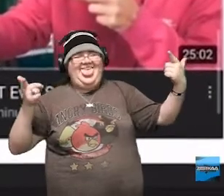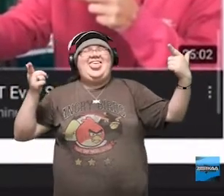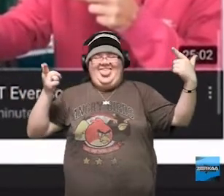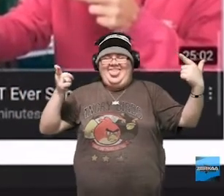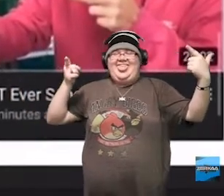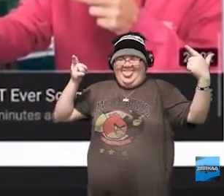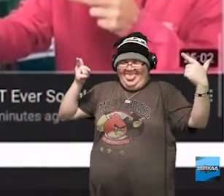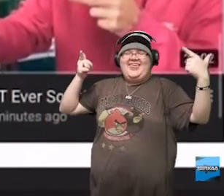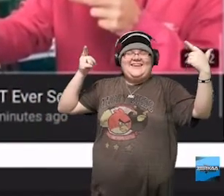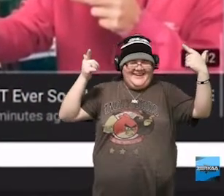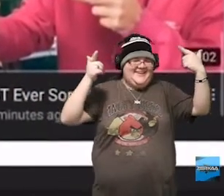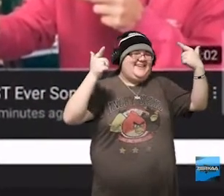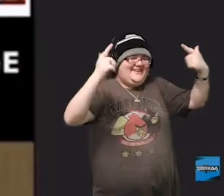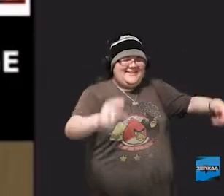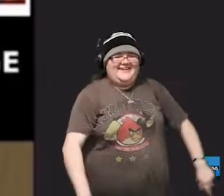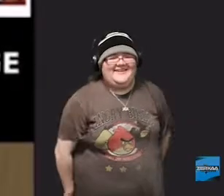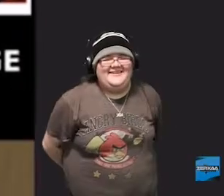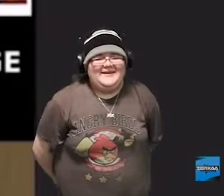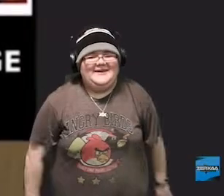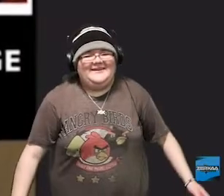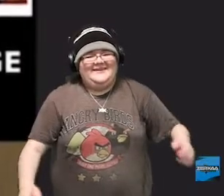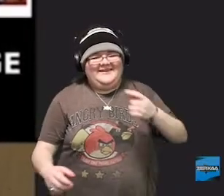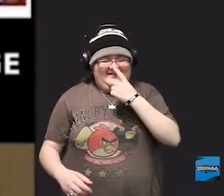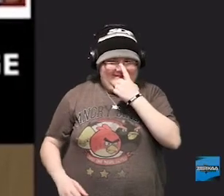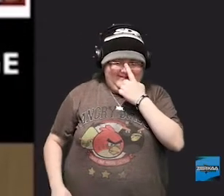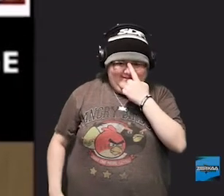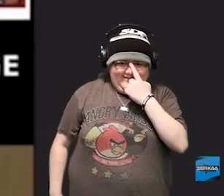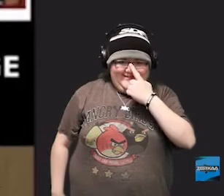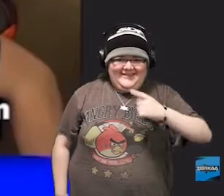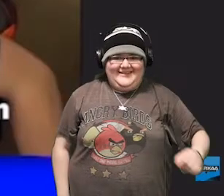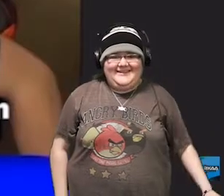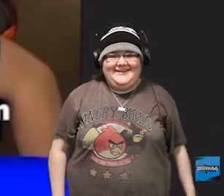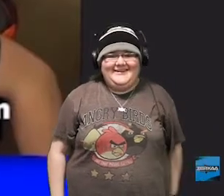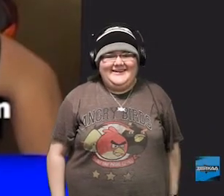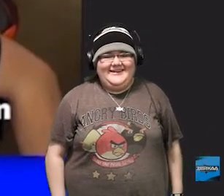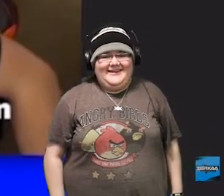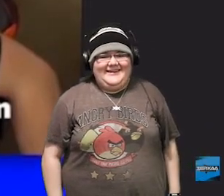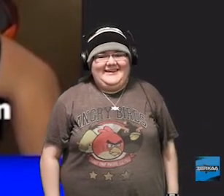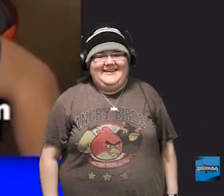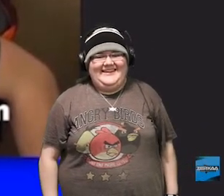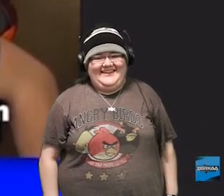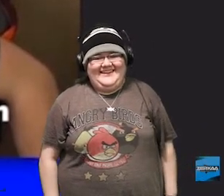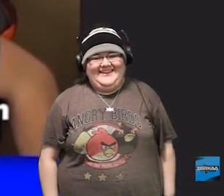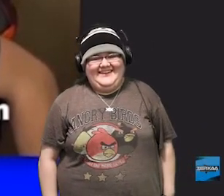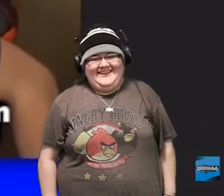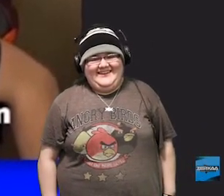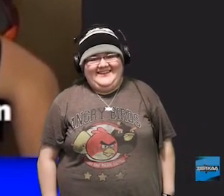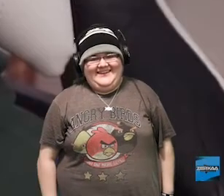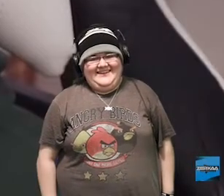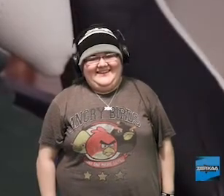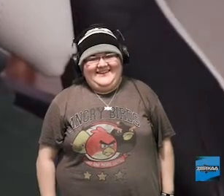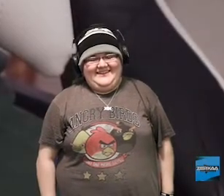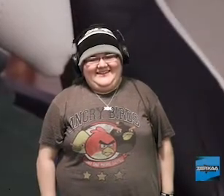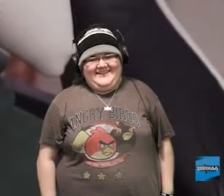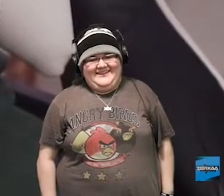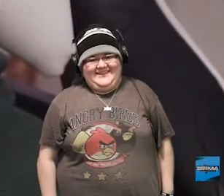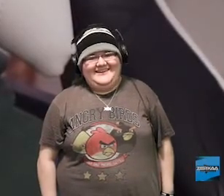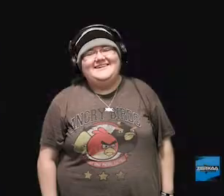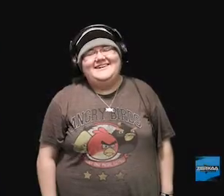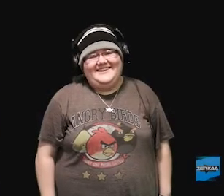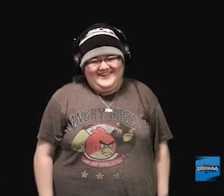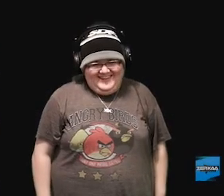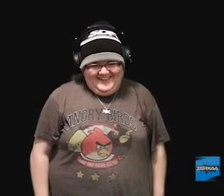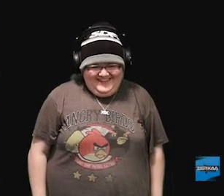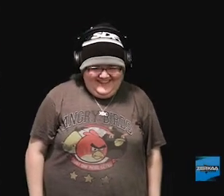Zerkaa Thursdays, we out here shining. Yeah. You can't just get away with disrespecting Sabaka like that. If it's only the Sidemen, Toby can make a beat, that's it. Bro, have you not heard my beat,